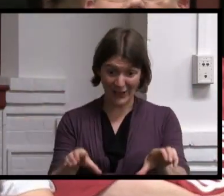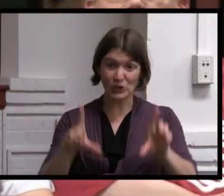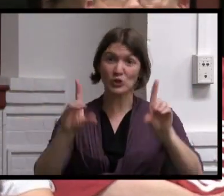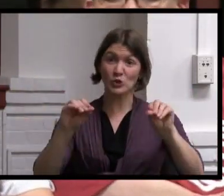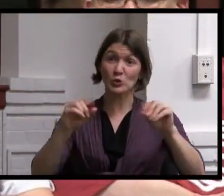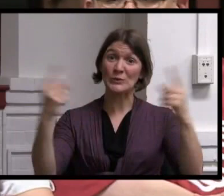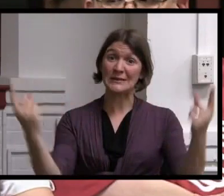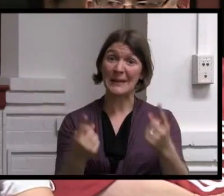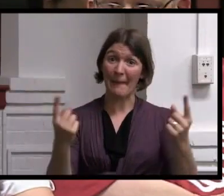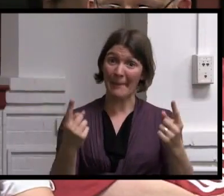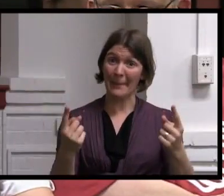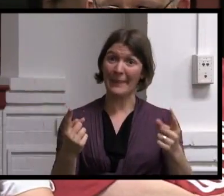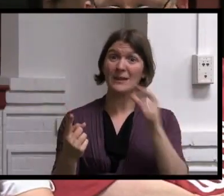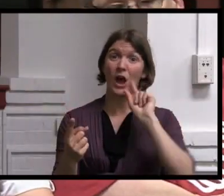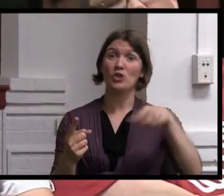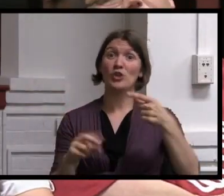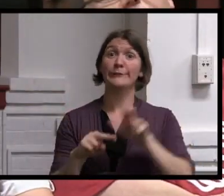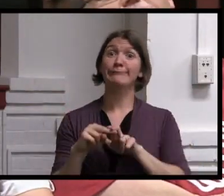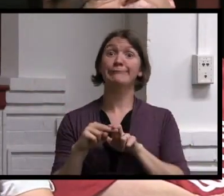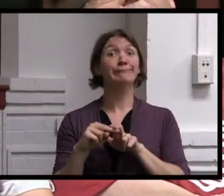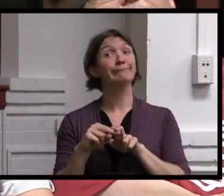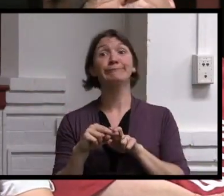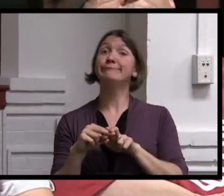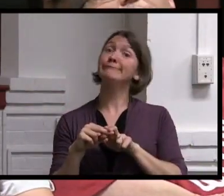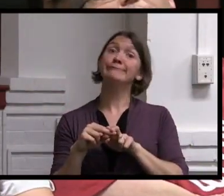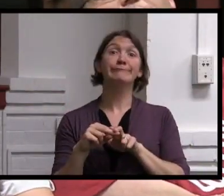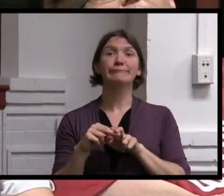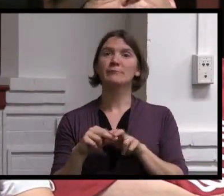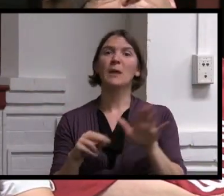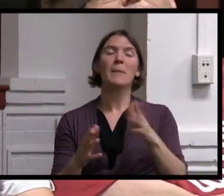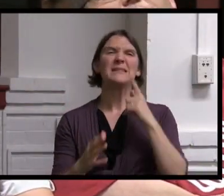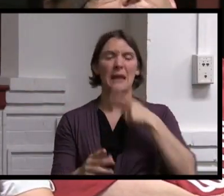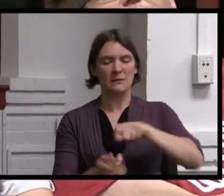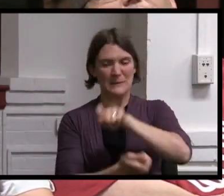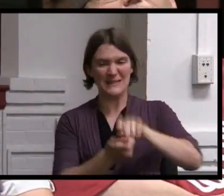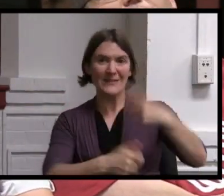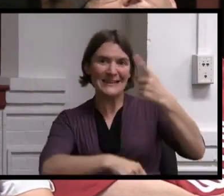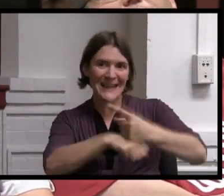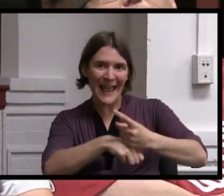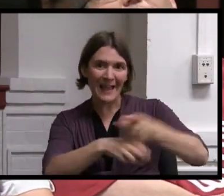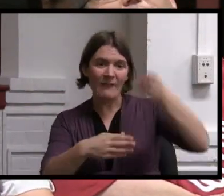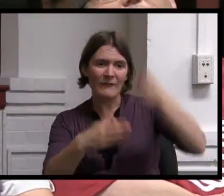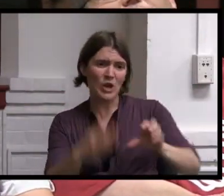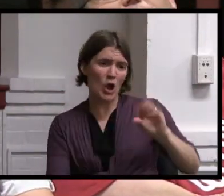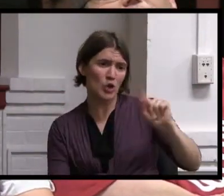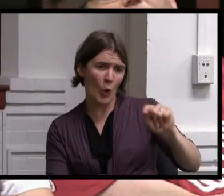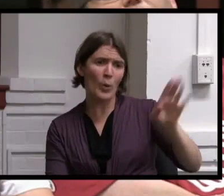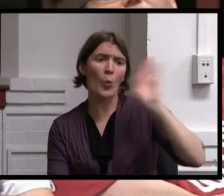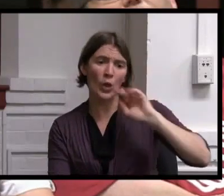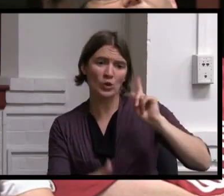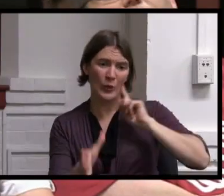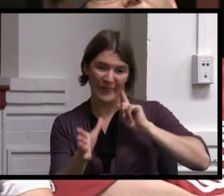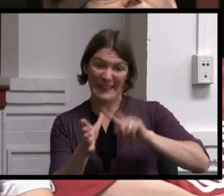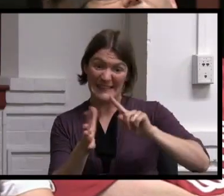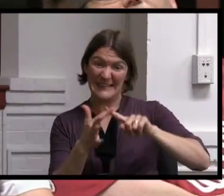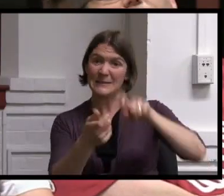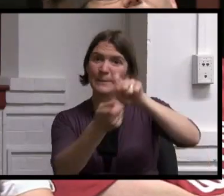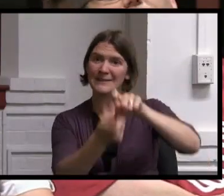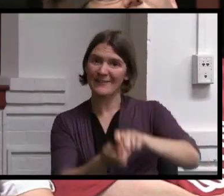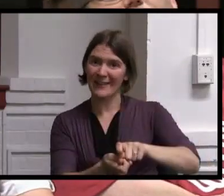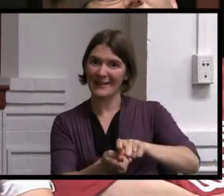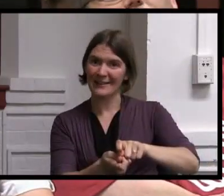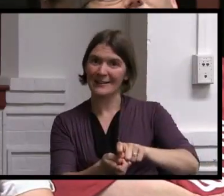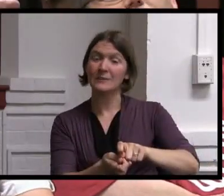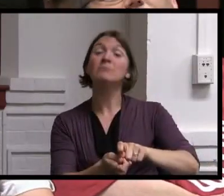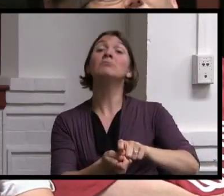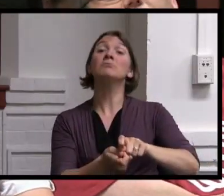action plan and you say, you know what, by the end of October, we're gonna have an action plan in place that we're